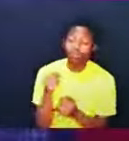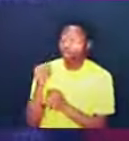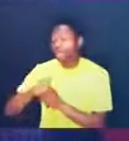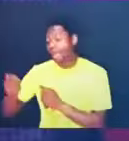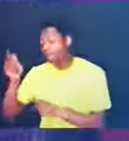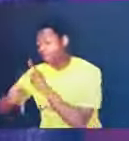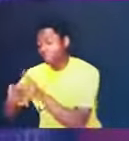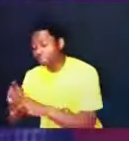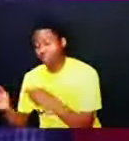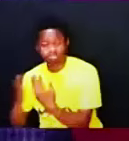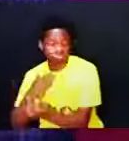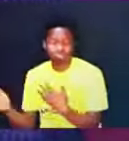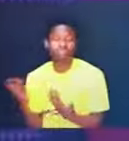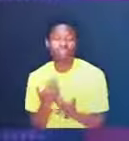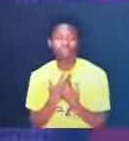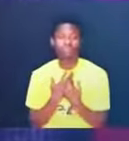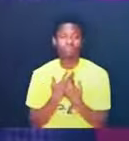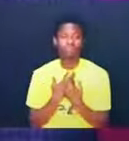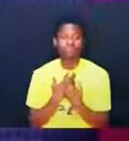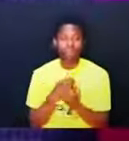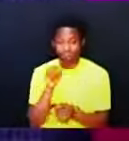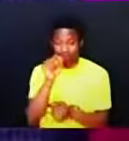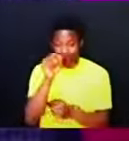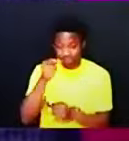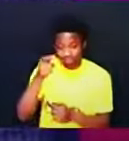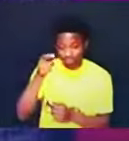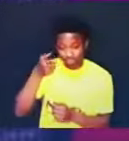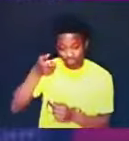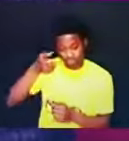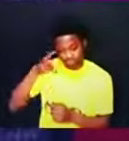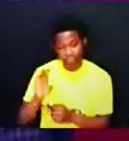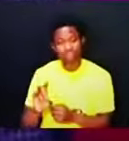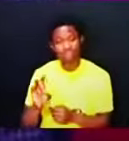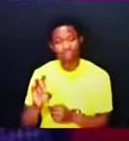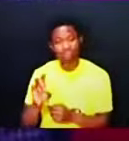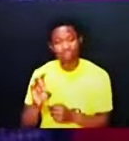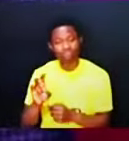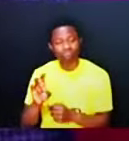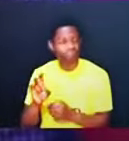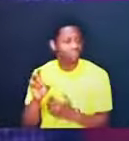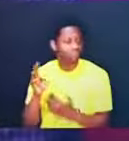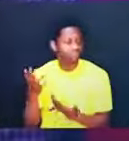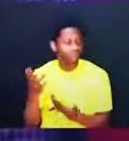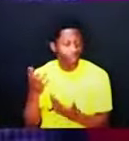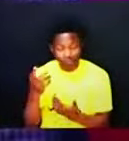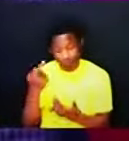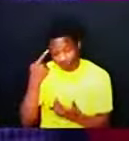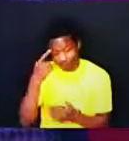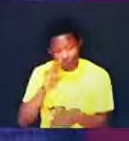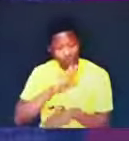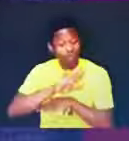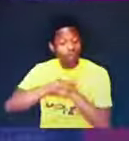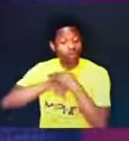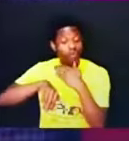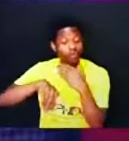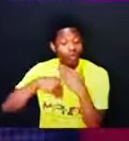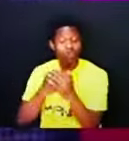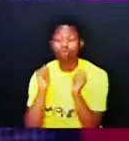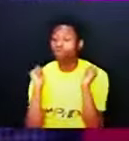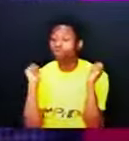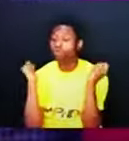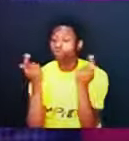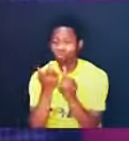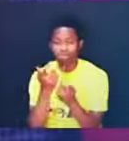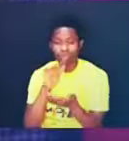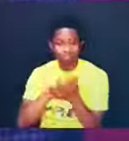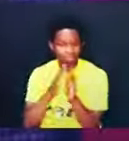new, so your mama munio. Now 27. Adionunson. For all of you who were baptized into Christ